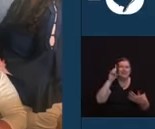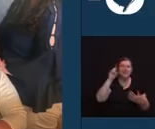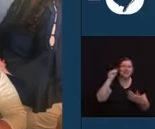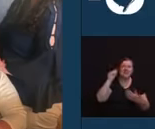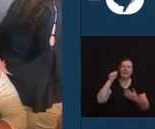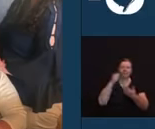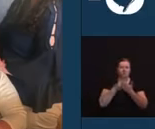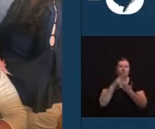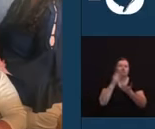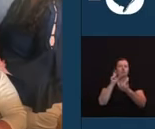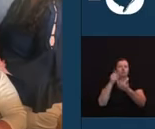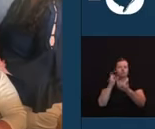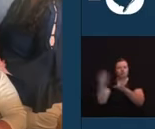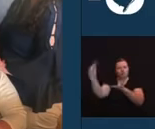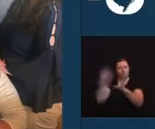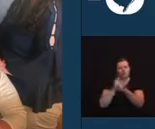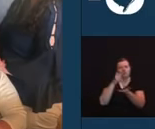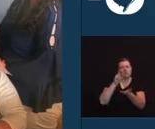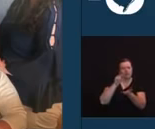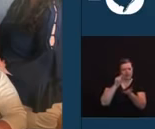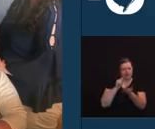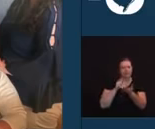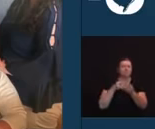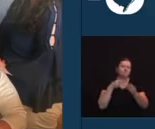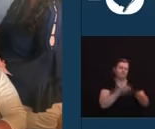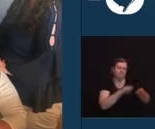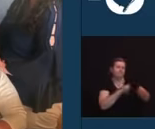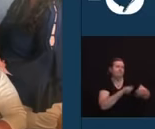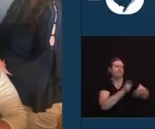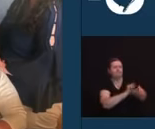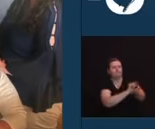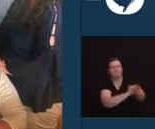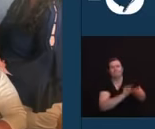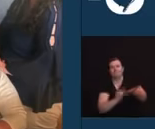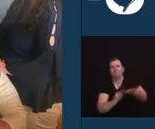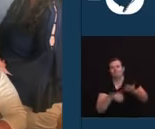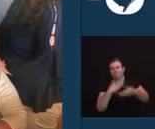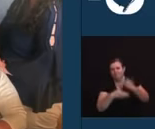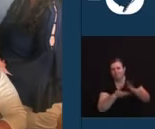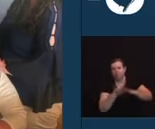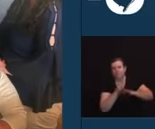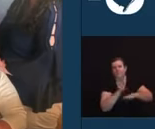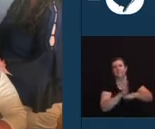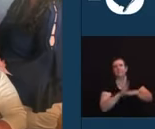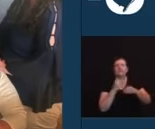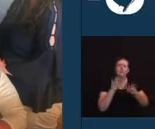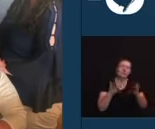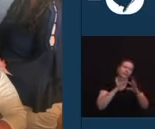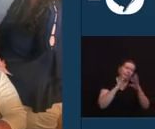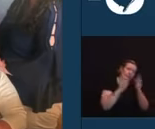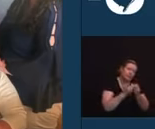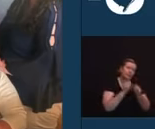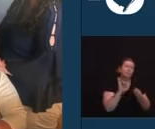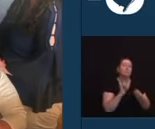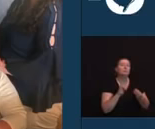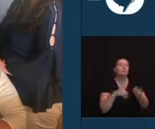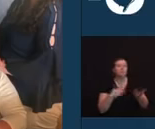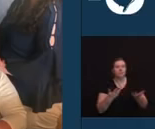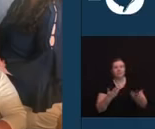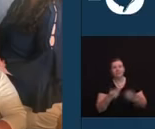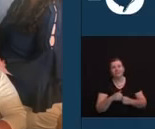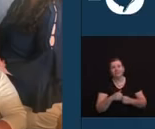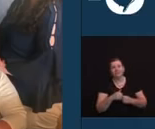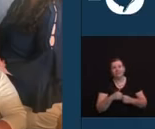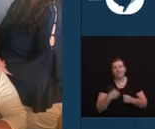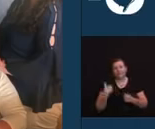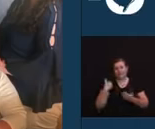their employees on the payroll so they could continue to provide for their families. I had the opportunity at the end of the week to speak with Rosanna and Pat.